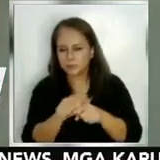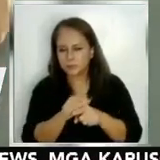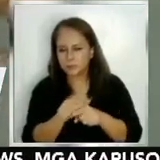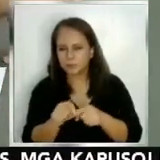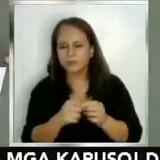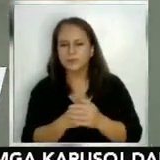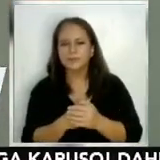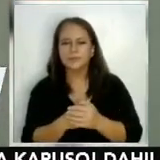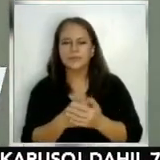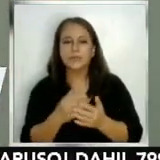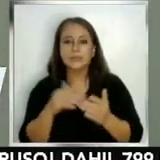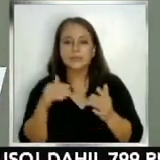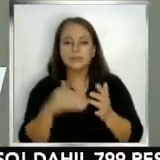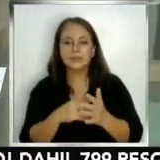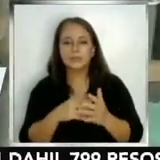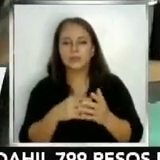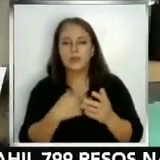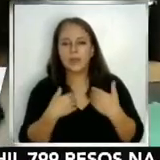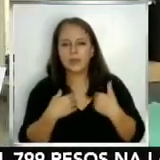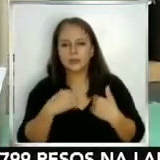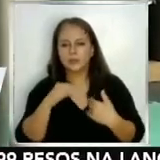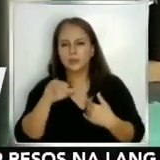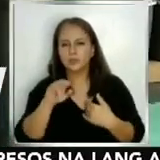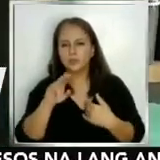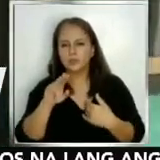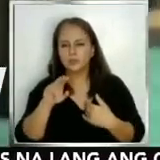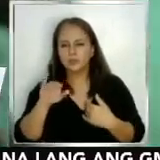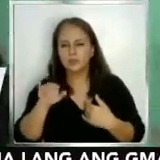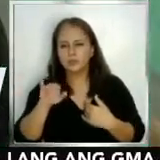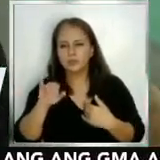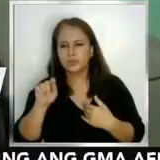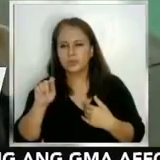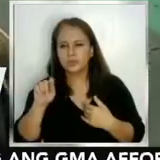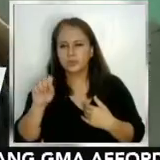hanggang sa pagsabak sa jiu-jitsu